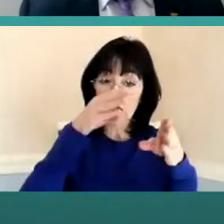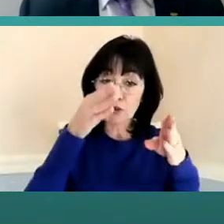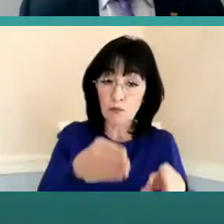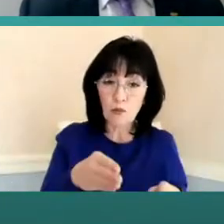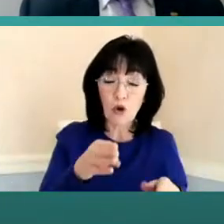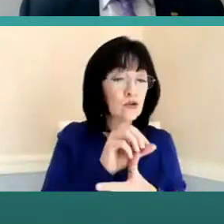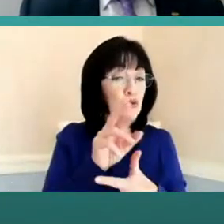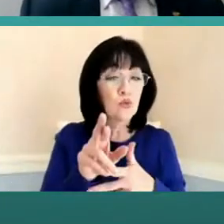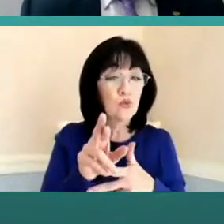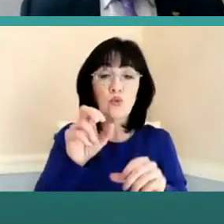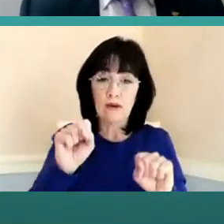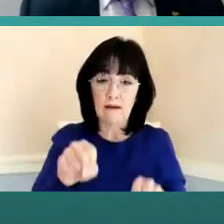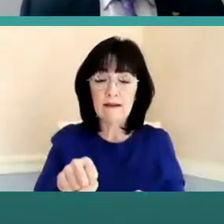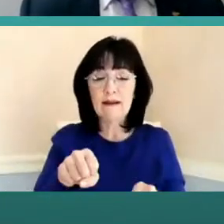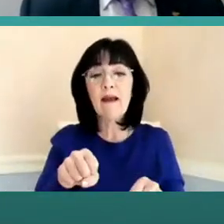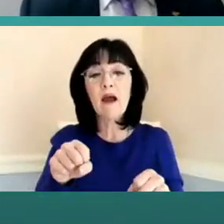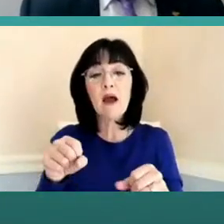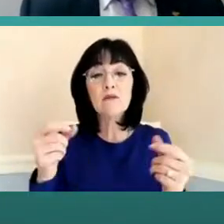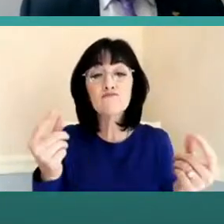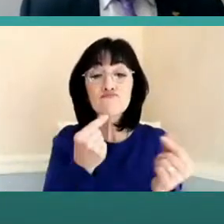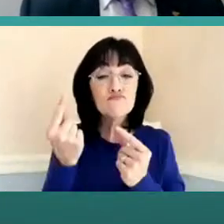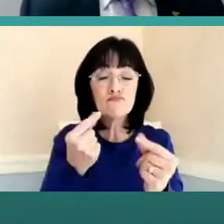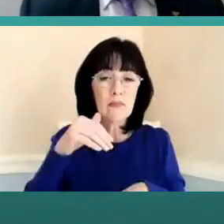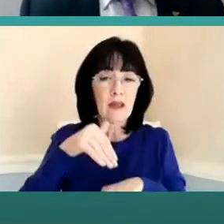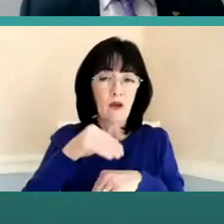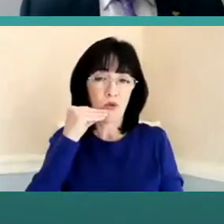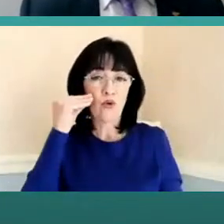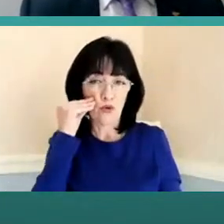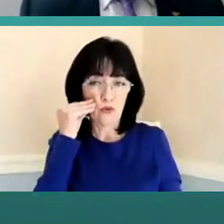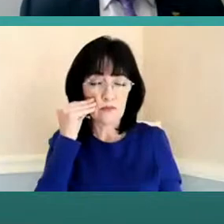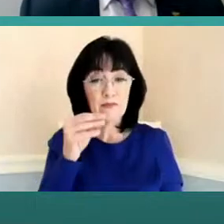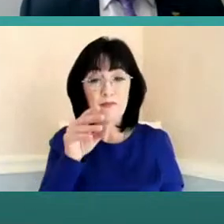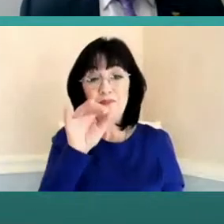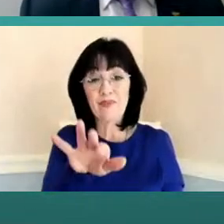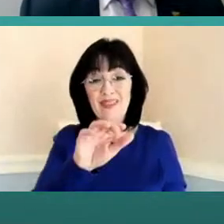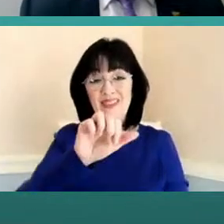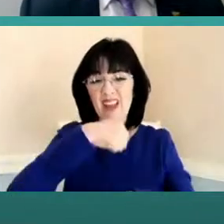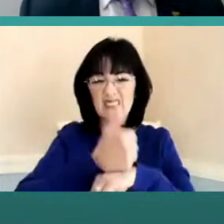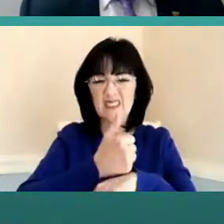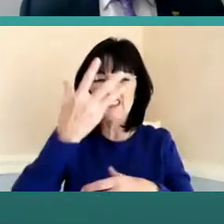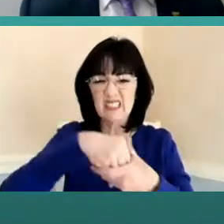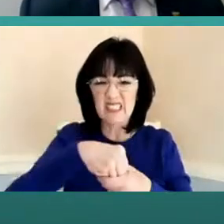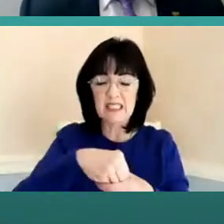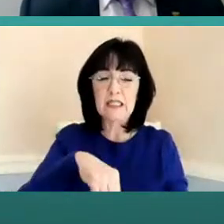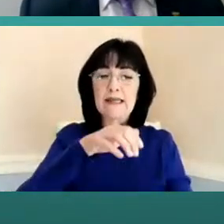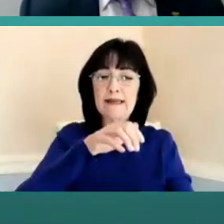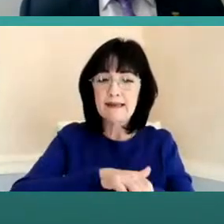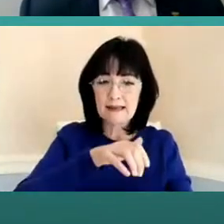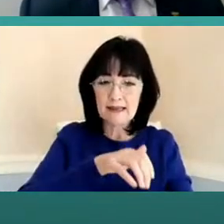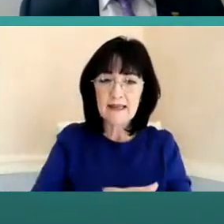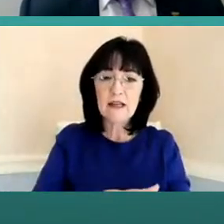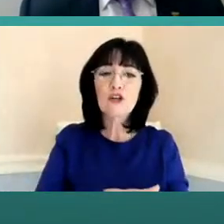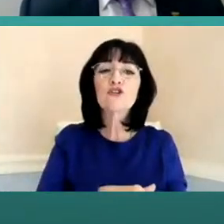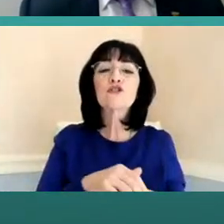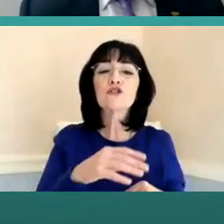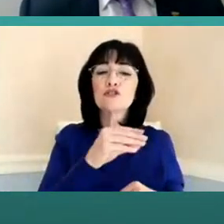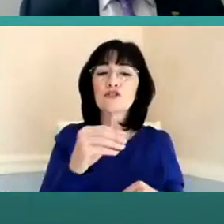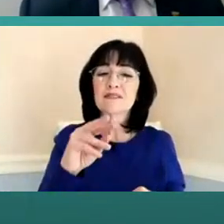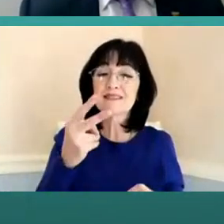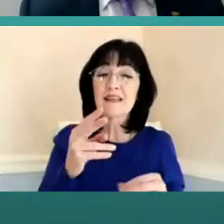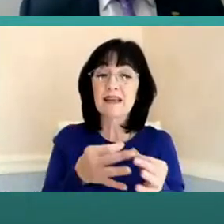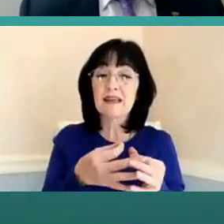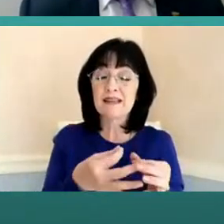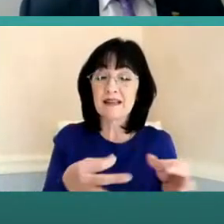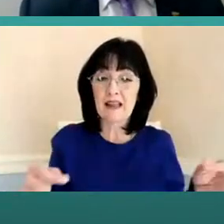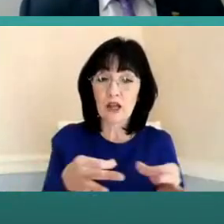It includes embedded accessibility features to support English language learners and students with disabilities. And there is a